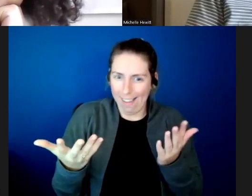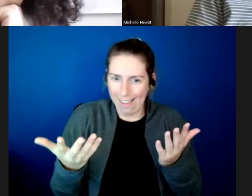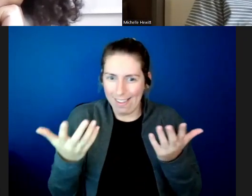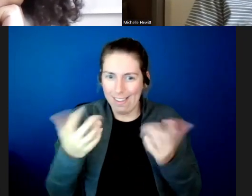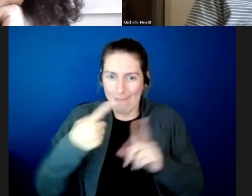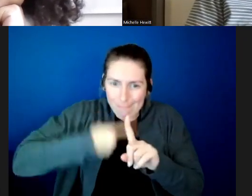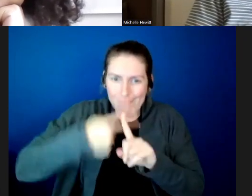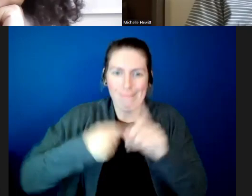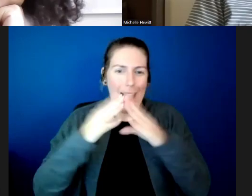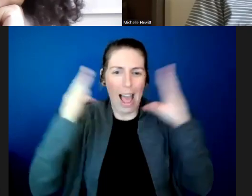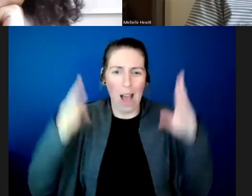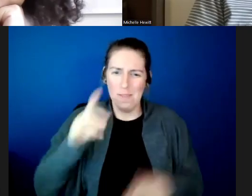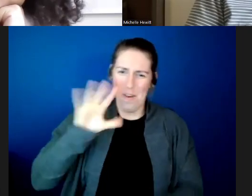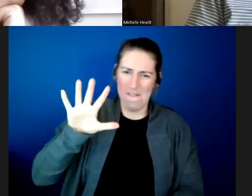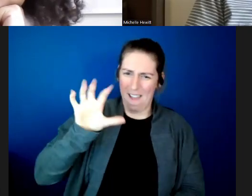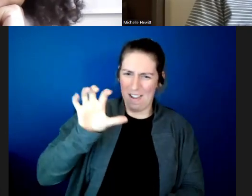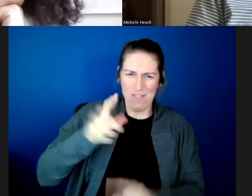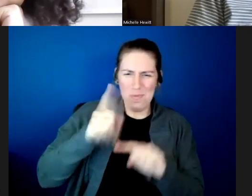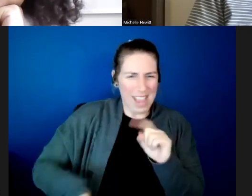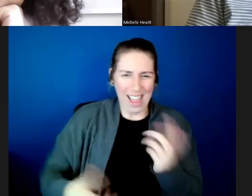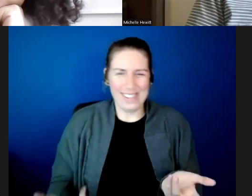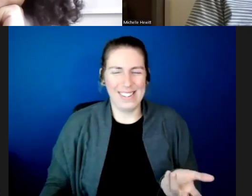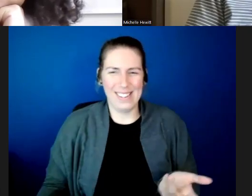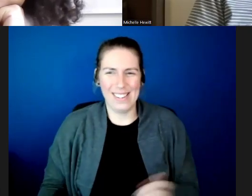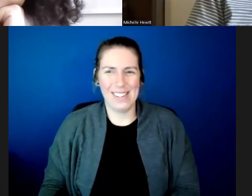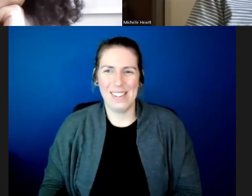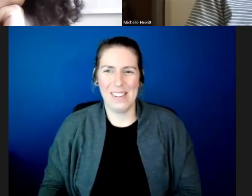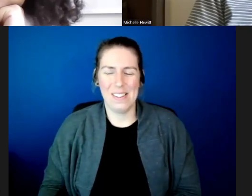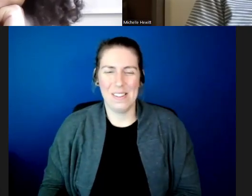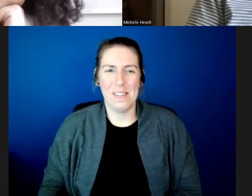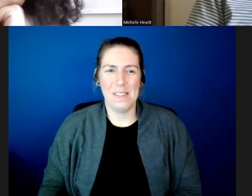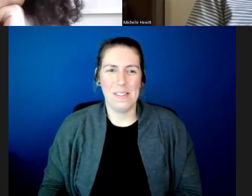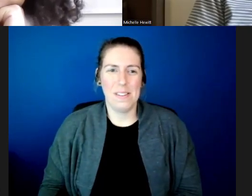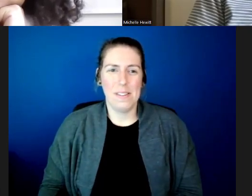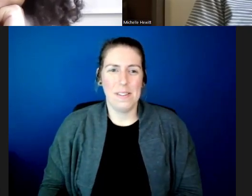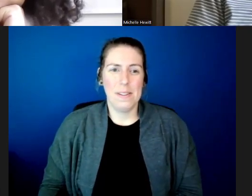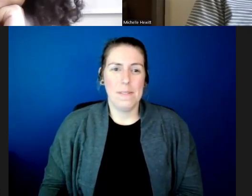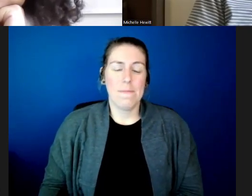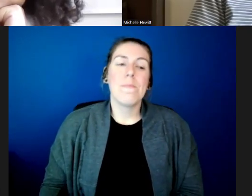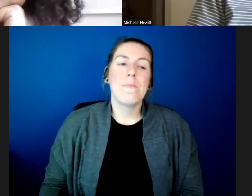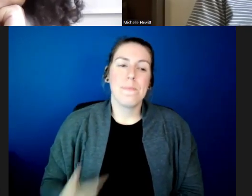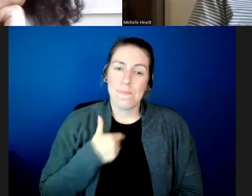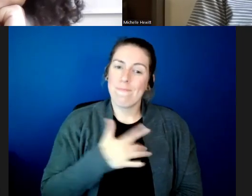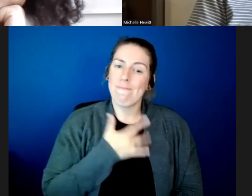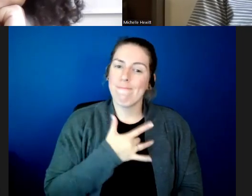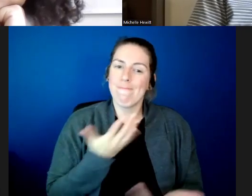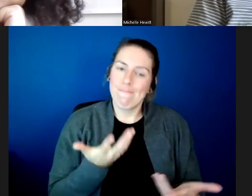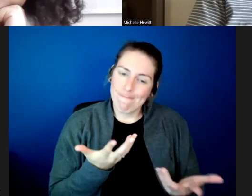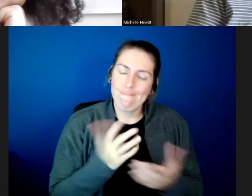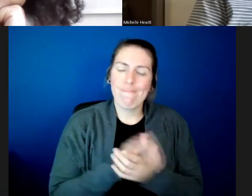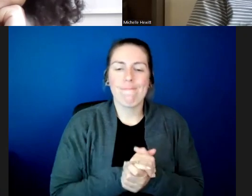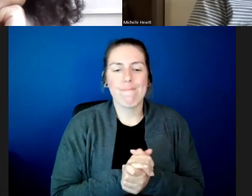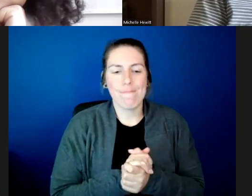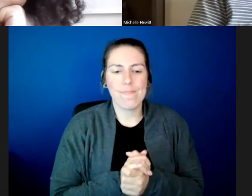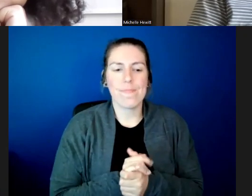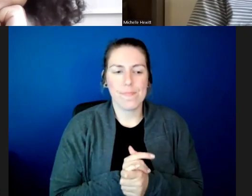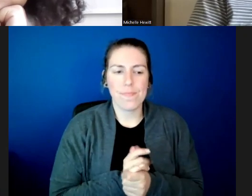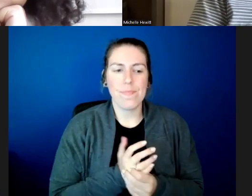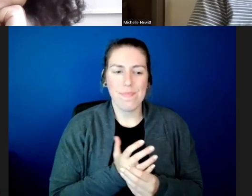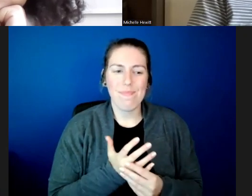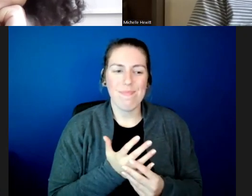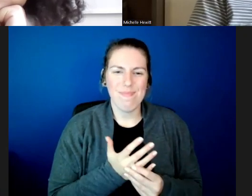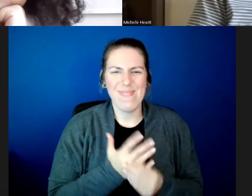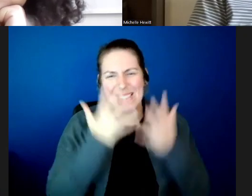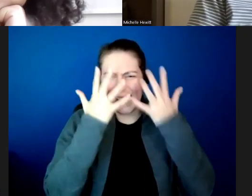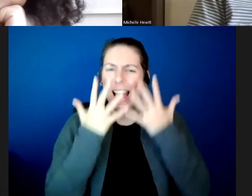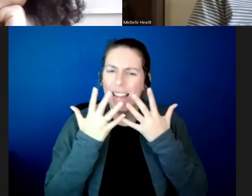$500. So, you know, I think one of the sad things that I find is that